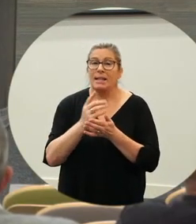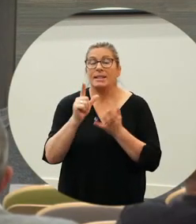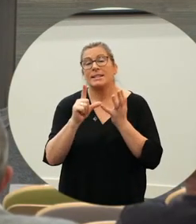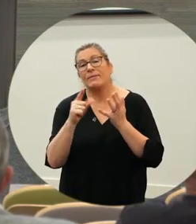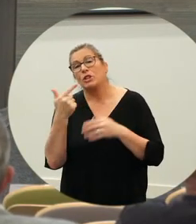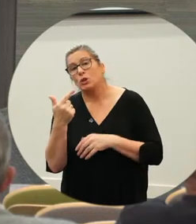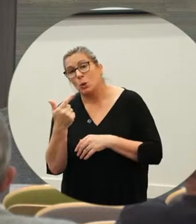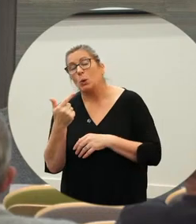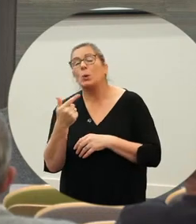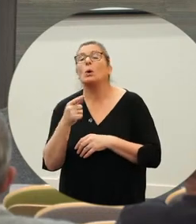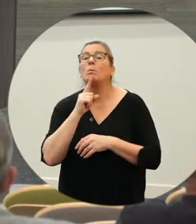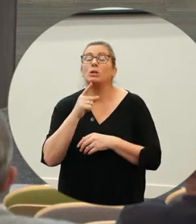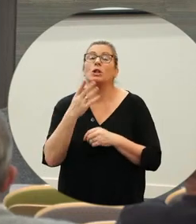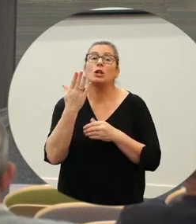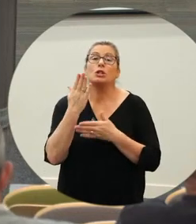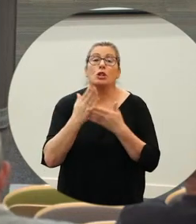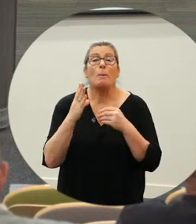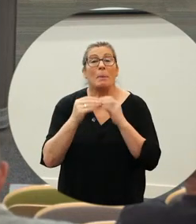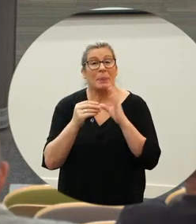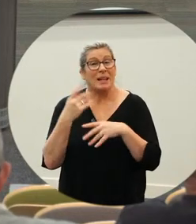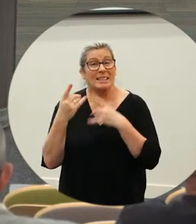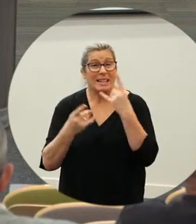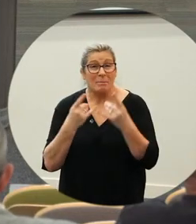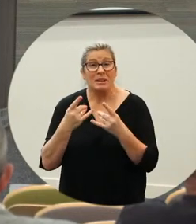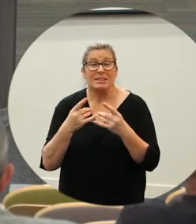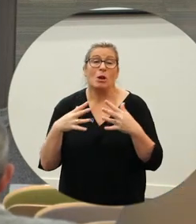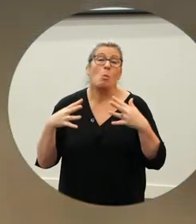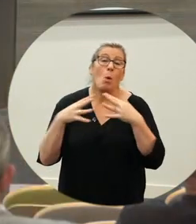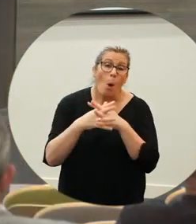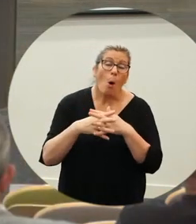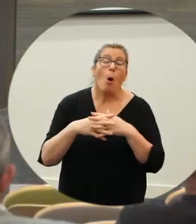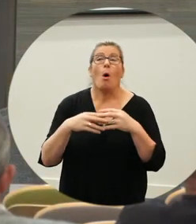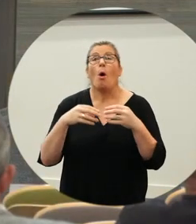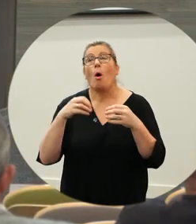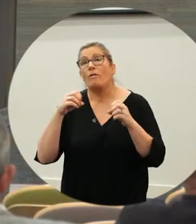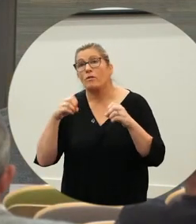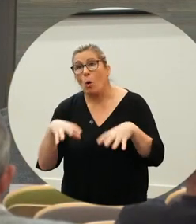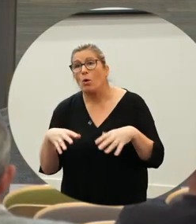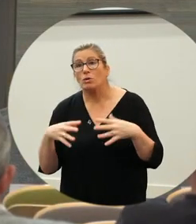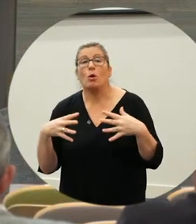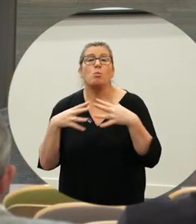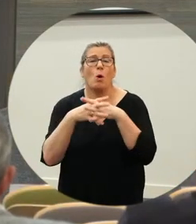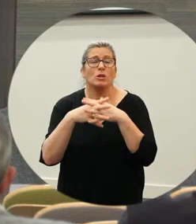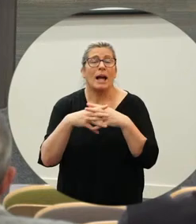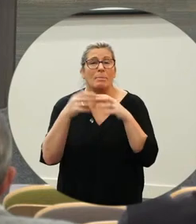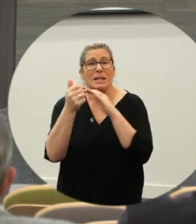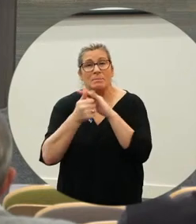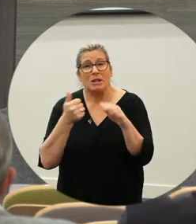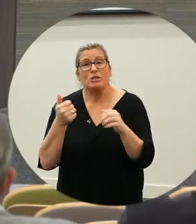1972. There were some things happened. The war, obviously, the wartime experience for the guards